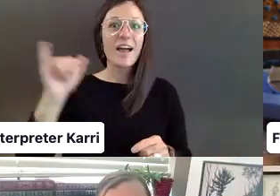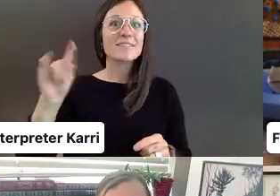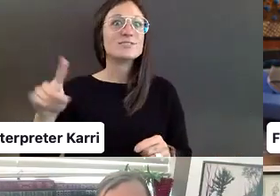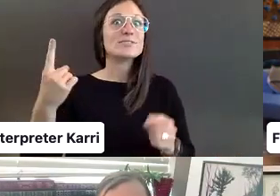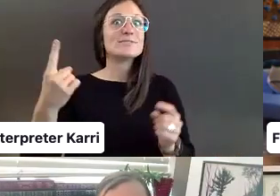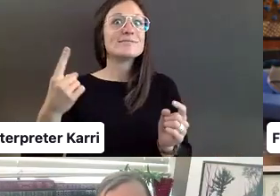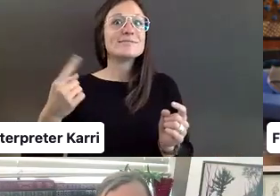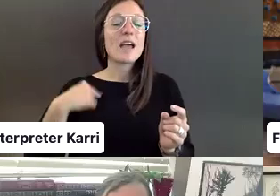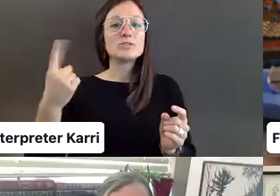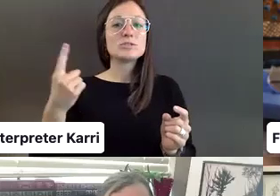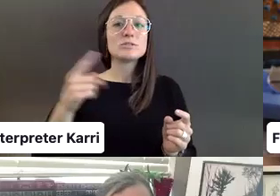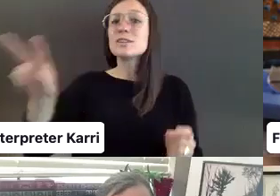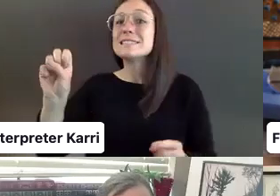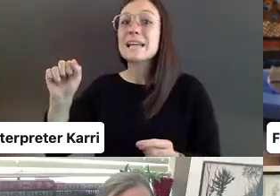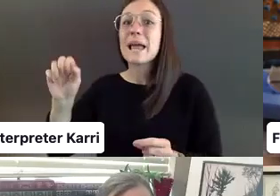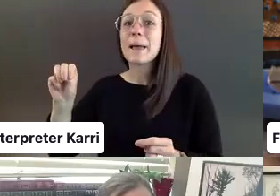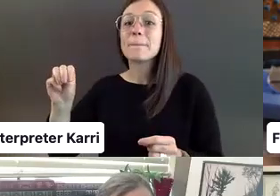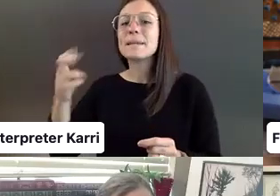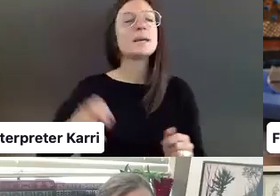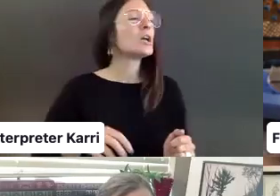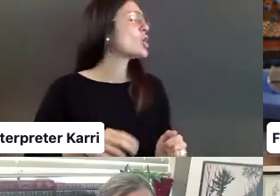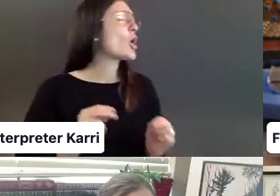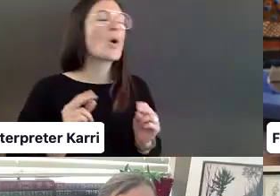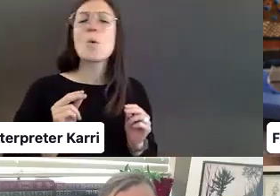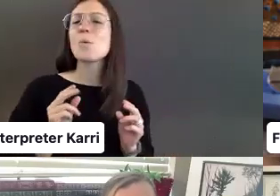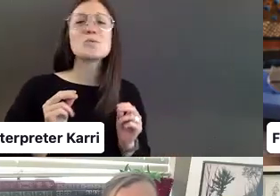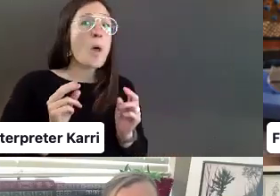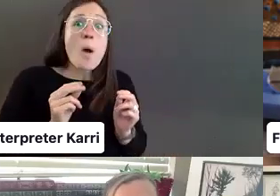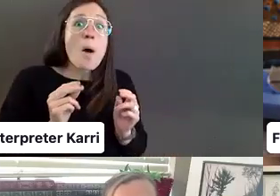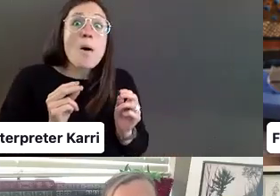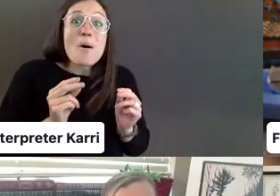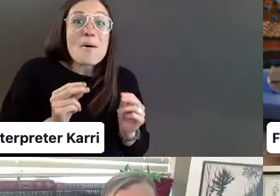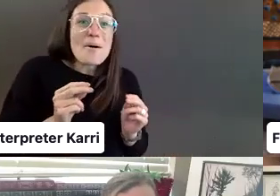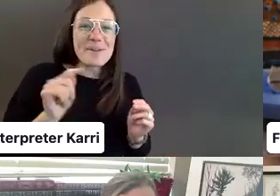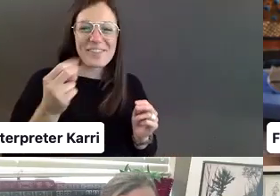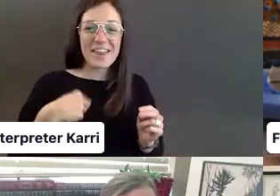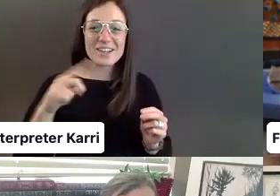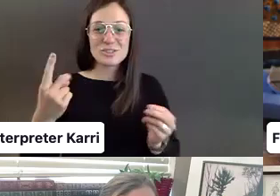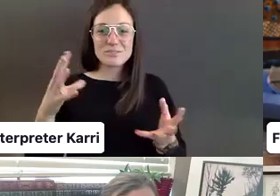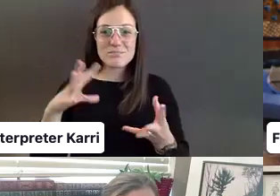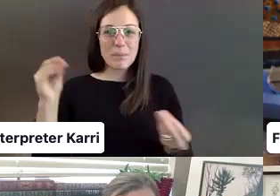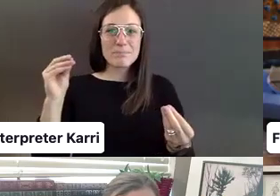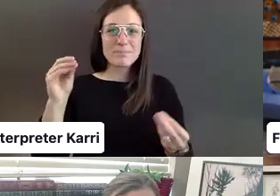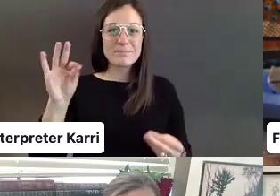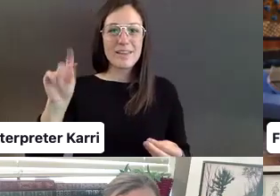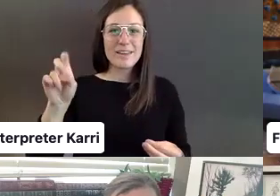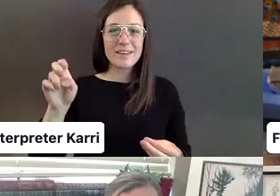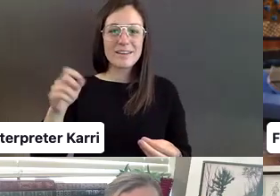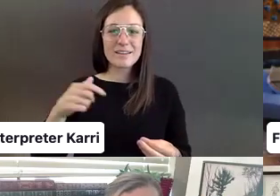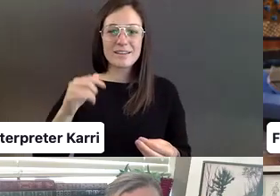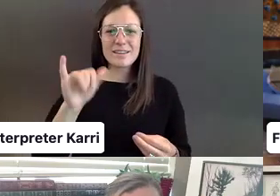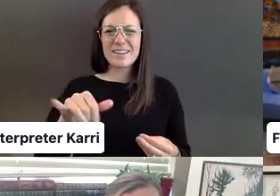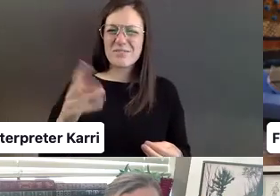I just looked to Sam and I go, Sam, and he shakes his head, no, no, and then I just kind of fade away. That was in like the